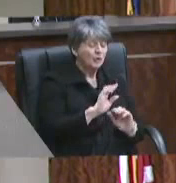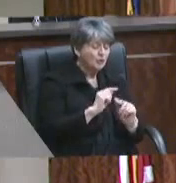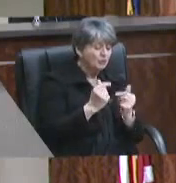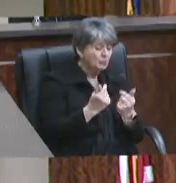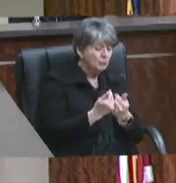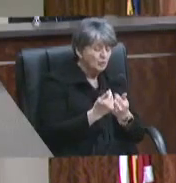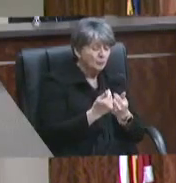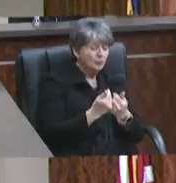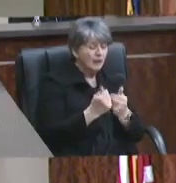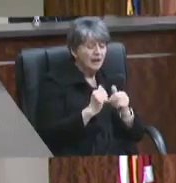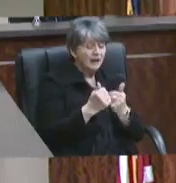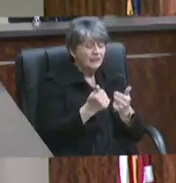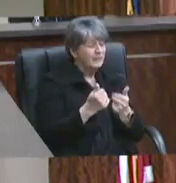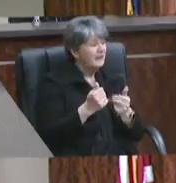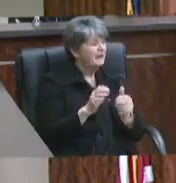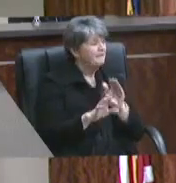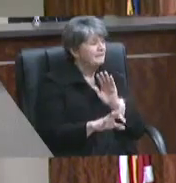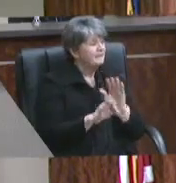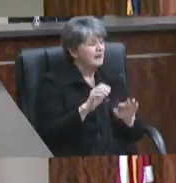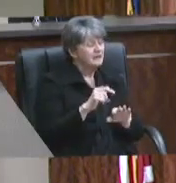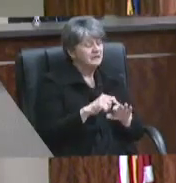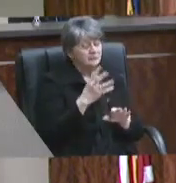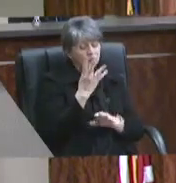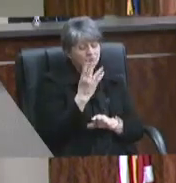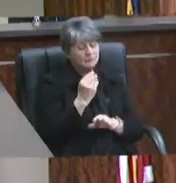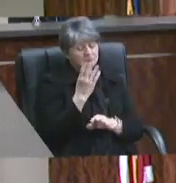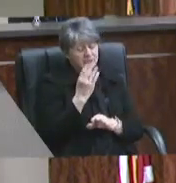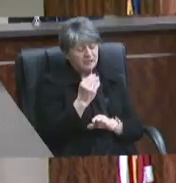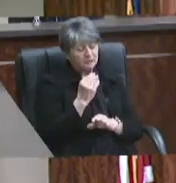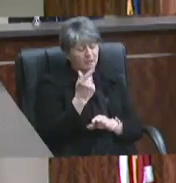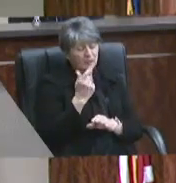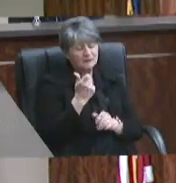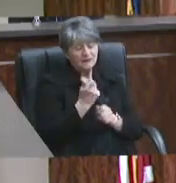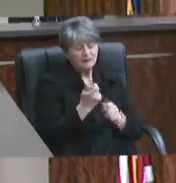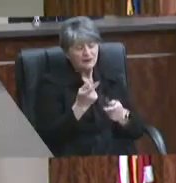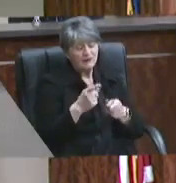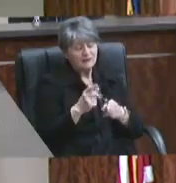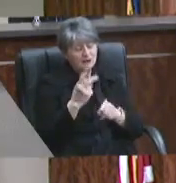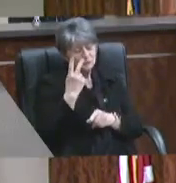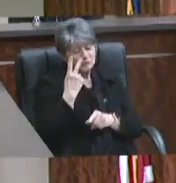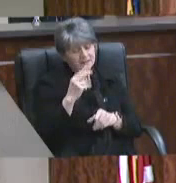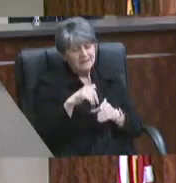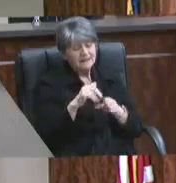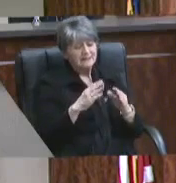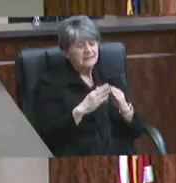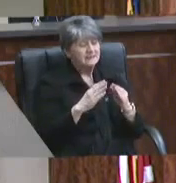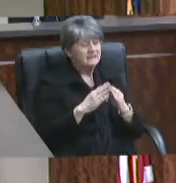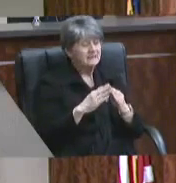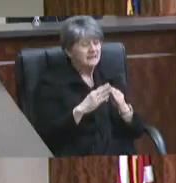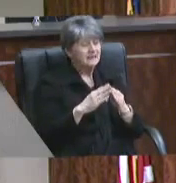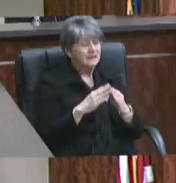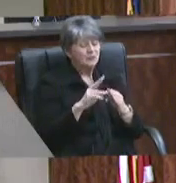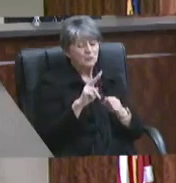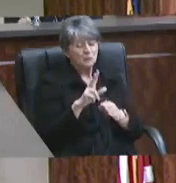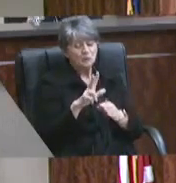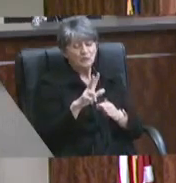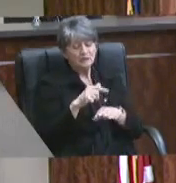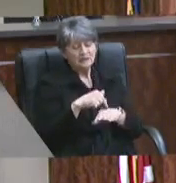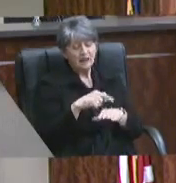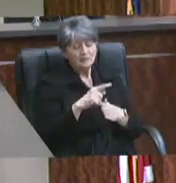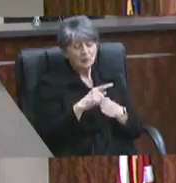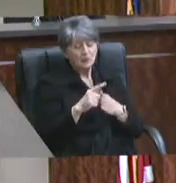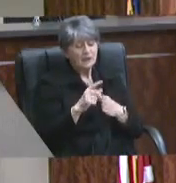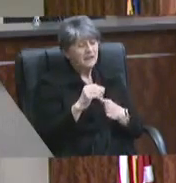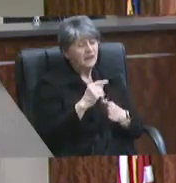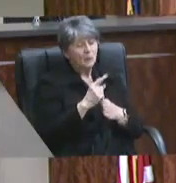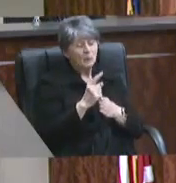they ever find time to sleep, because every event you see in the city, at least 2-3 times a week, and on the